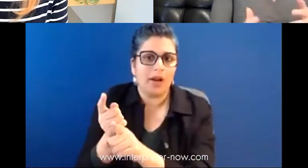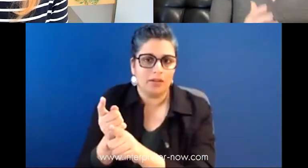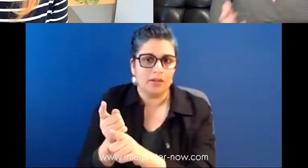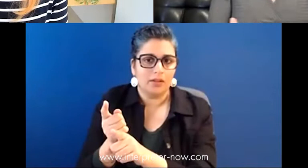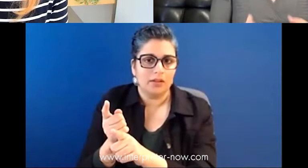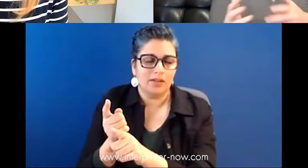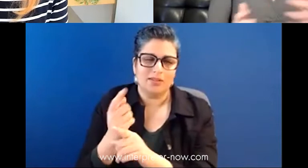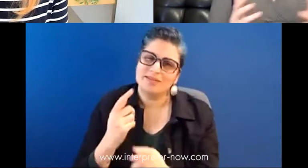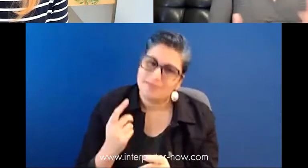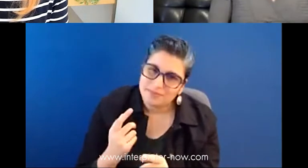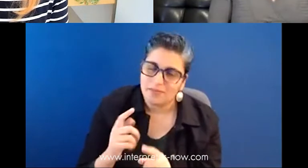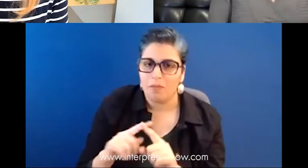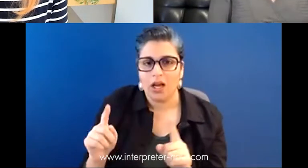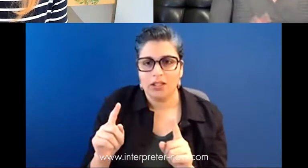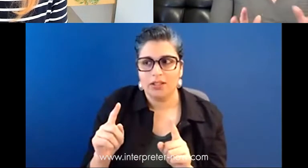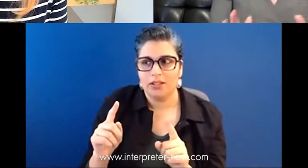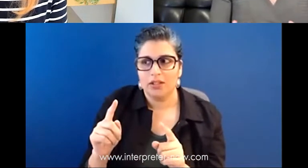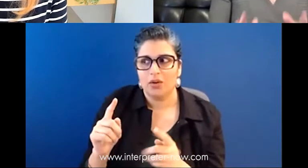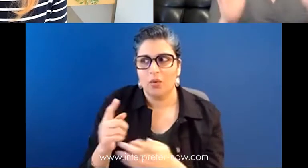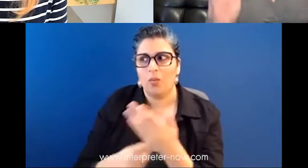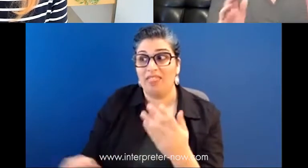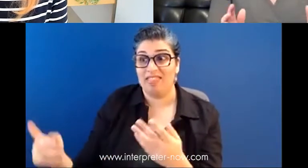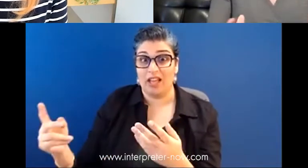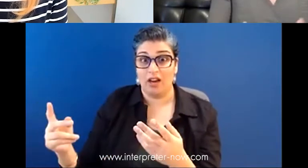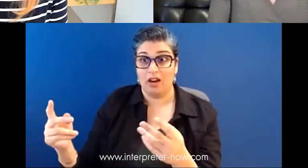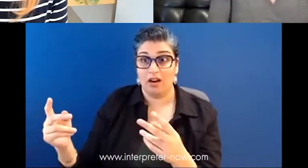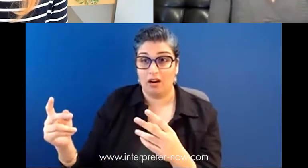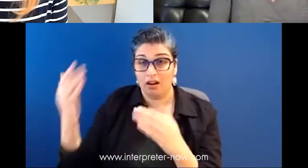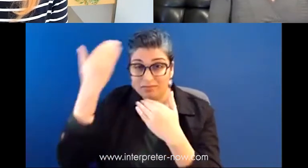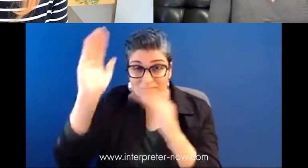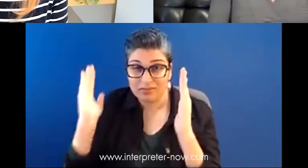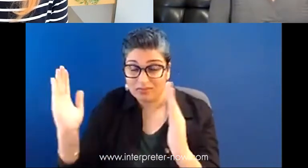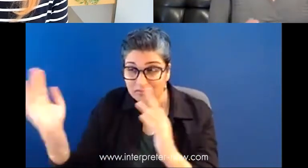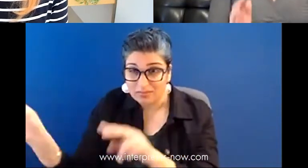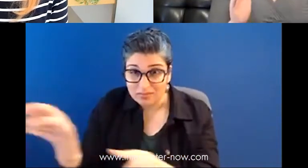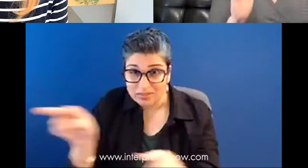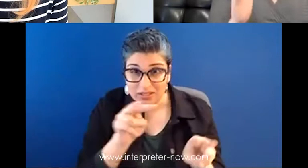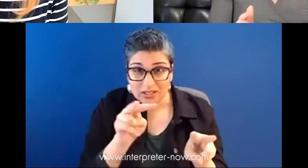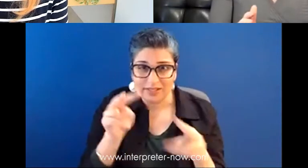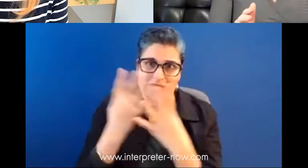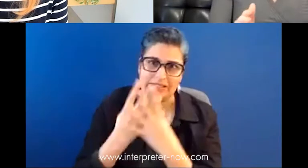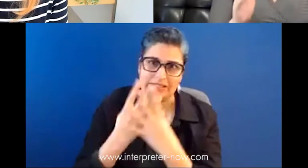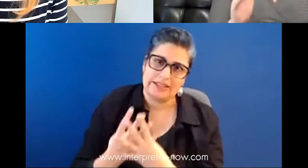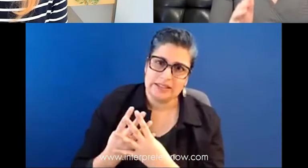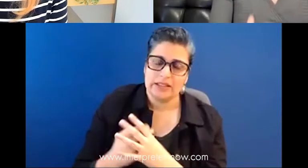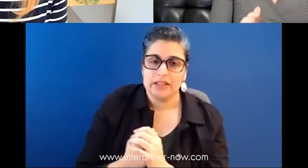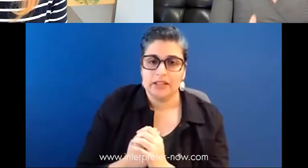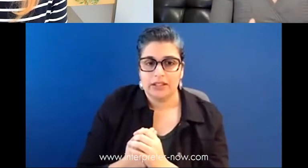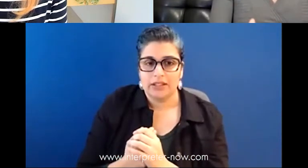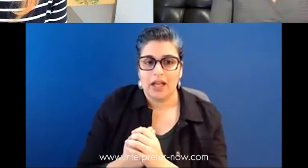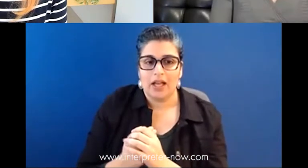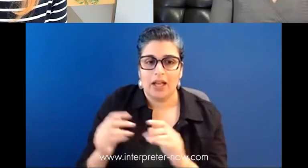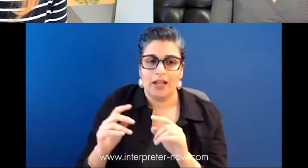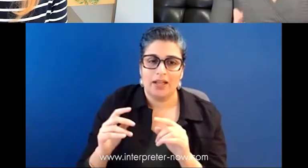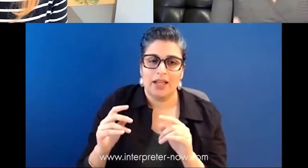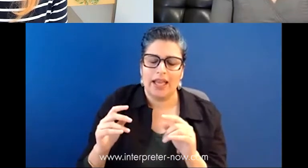right thing to their eyes is something that's a little ugly, but they still think they're doing the right thing. And yet it is actively